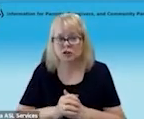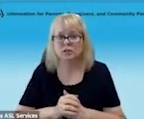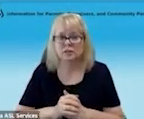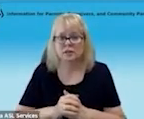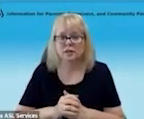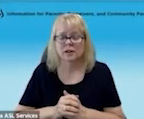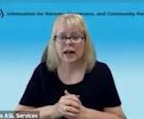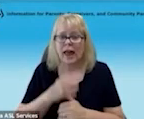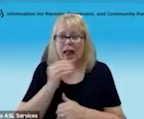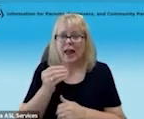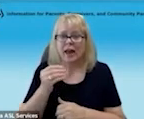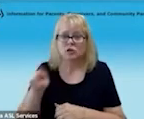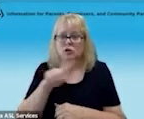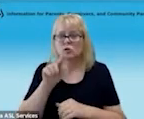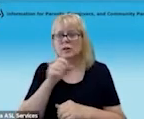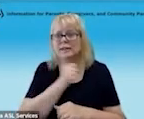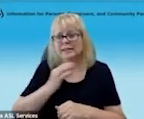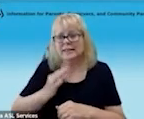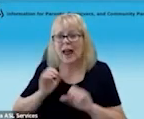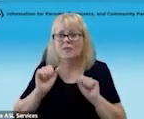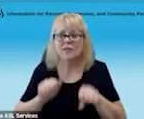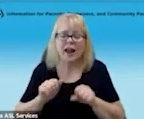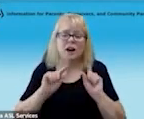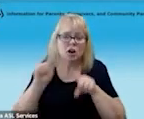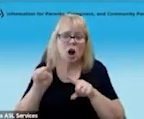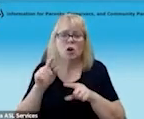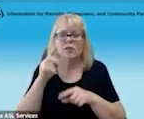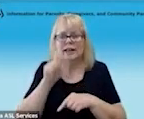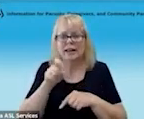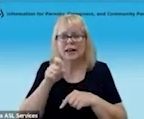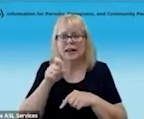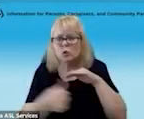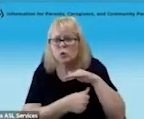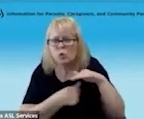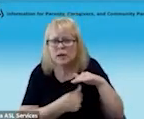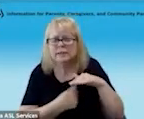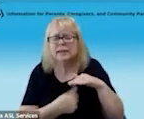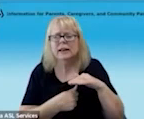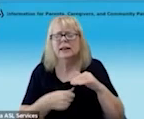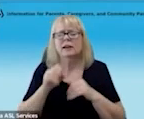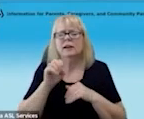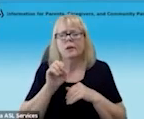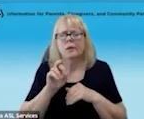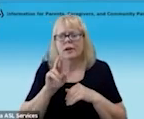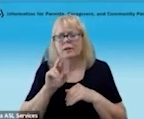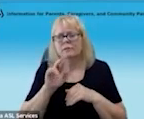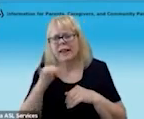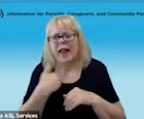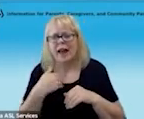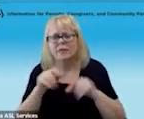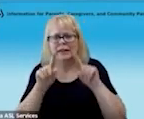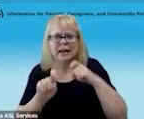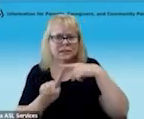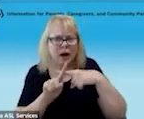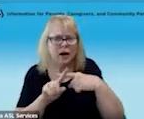us, but also I just wanted to point out that we have links to various CDC information. This self-checker is something for staff